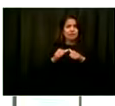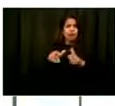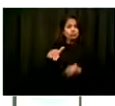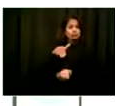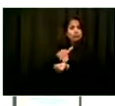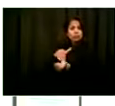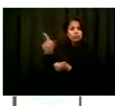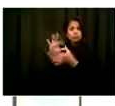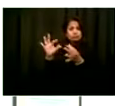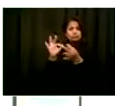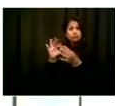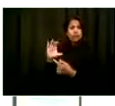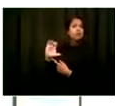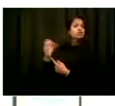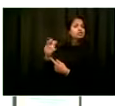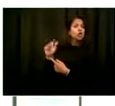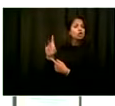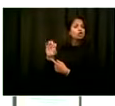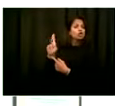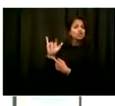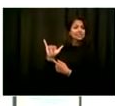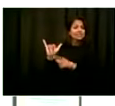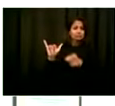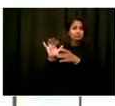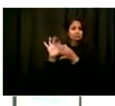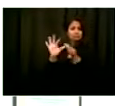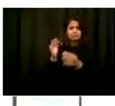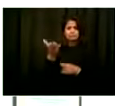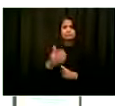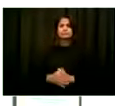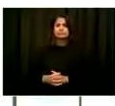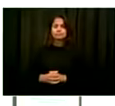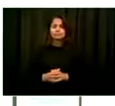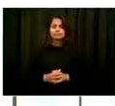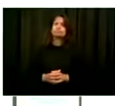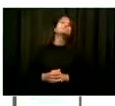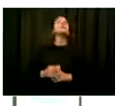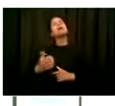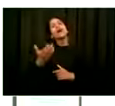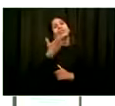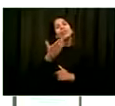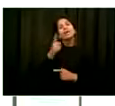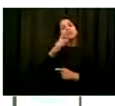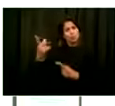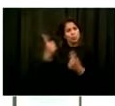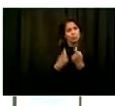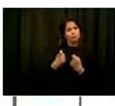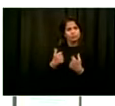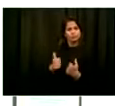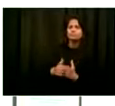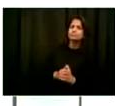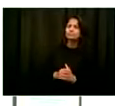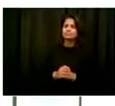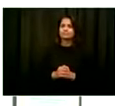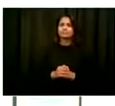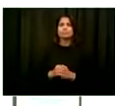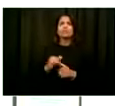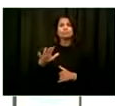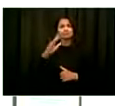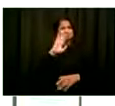Yes, thank you, Mr. Mayor, and thank you for the very important question. The mayor is right that we are not seeing